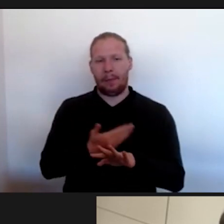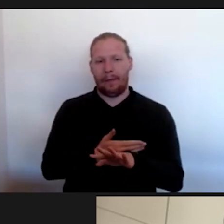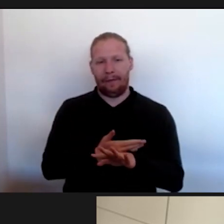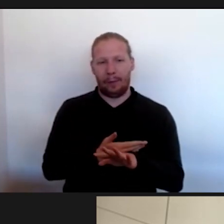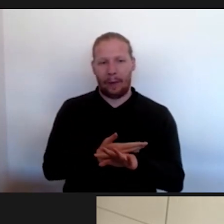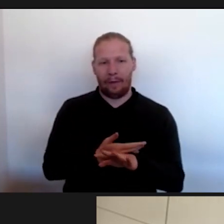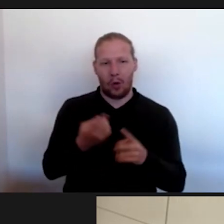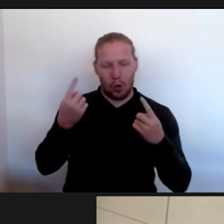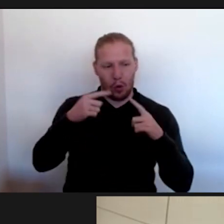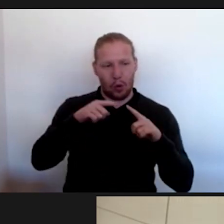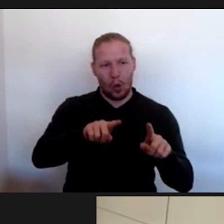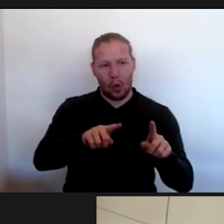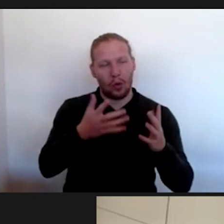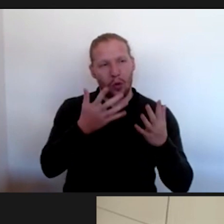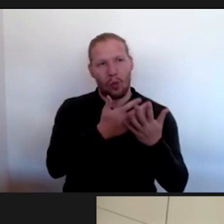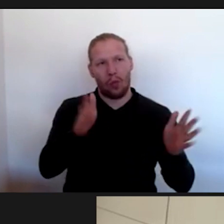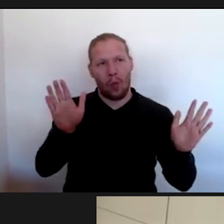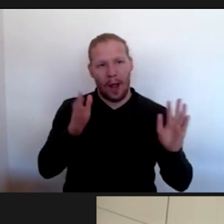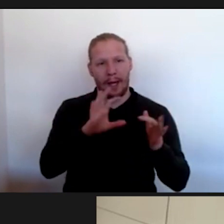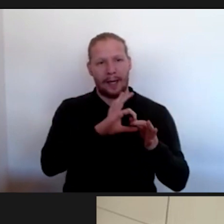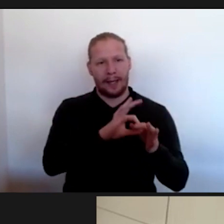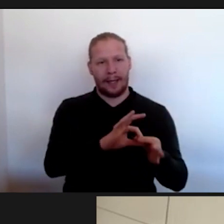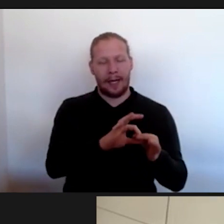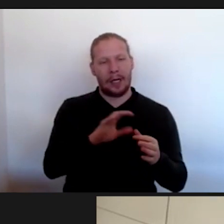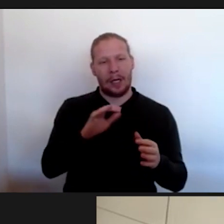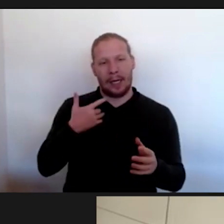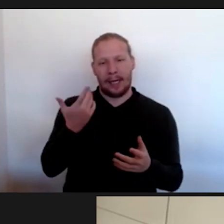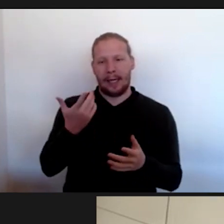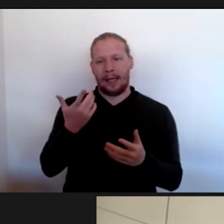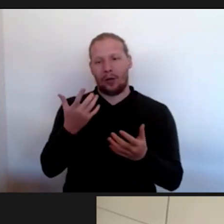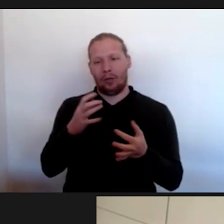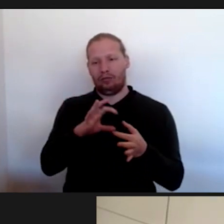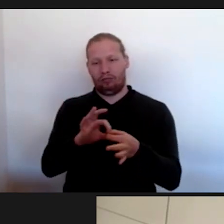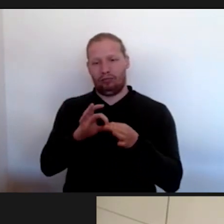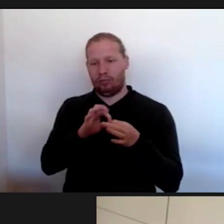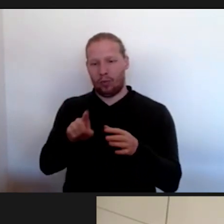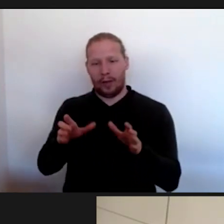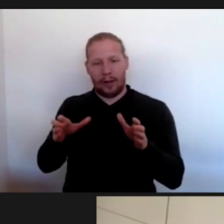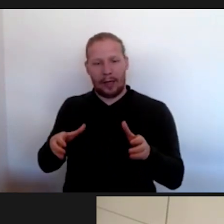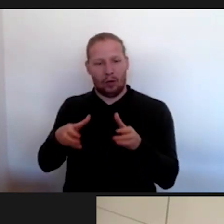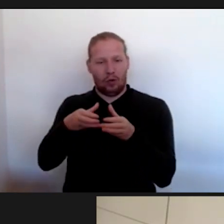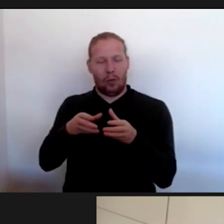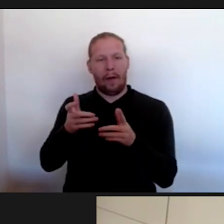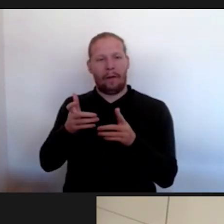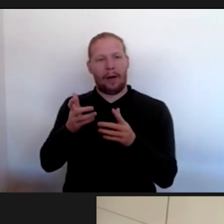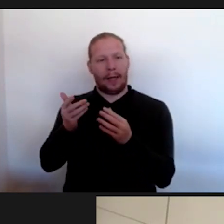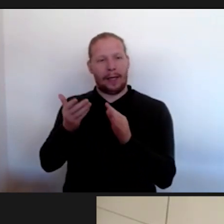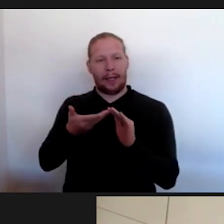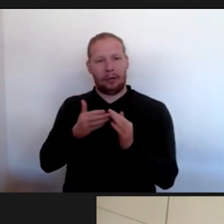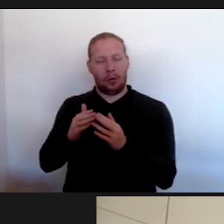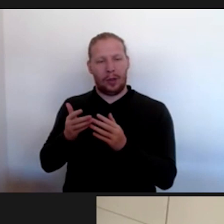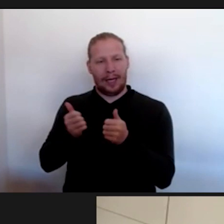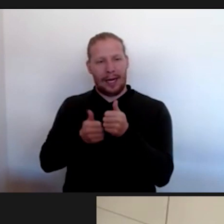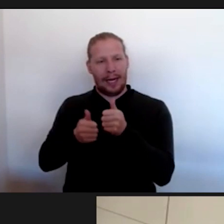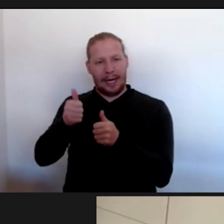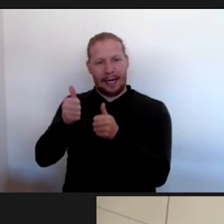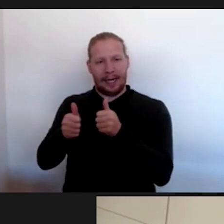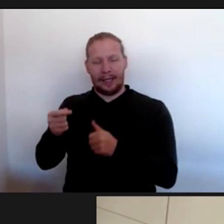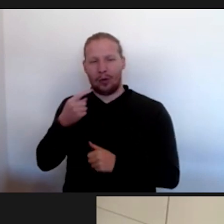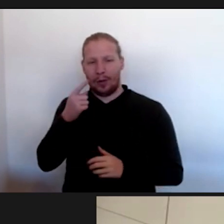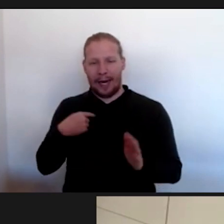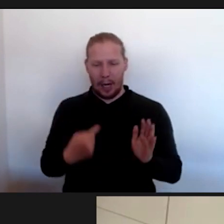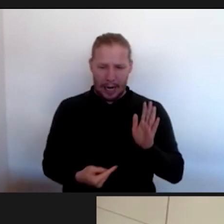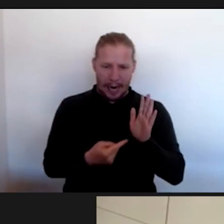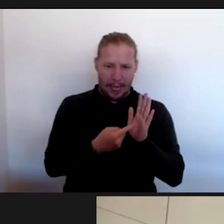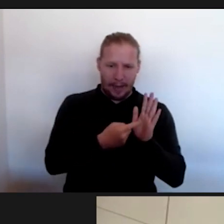and engage wider, actually working with a group of people who are community leaders, and asking them, what can we change? We can throw this whole thing away